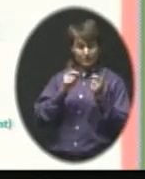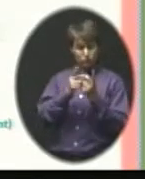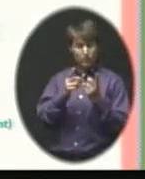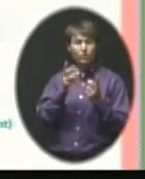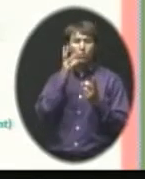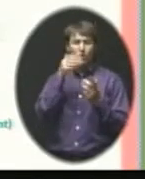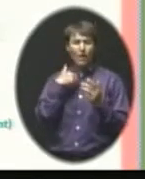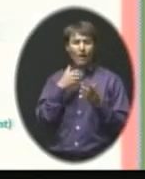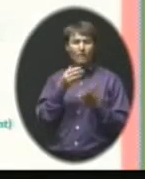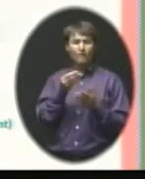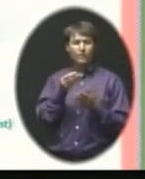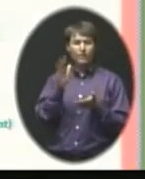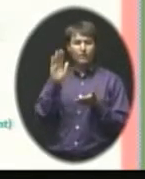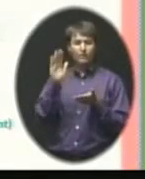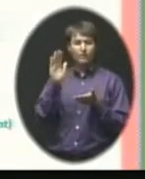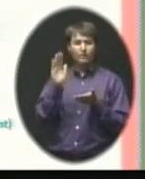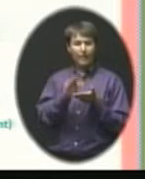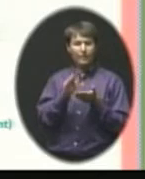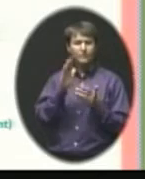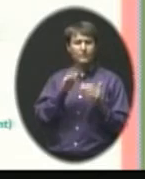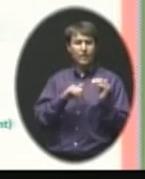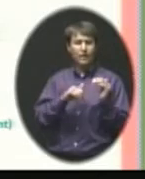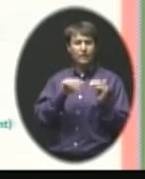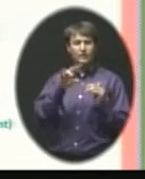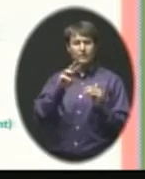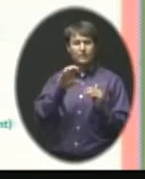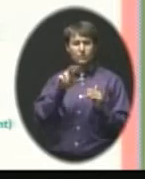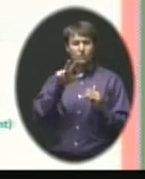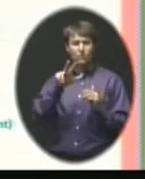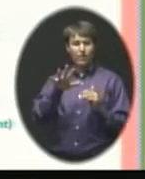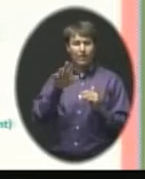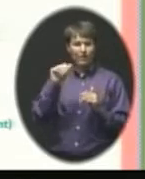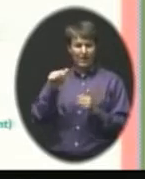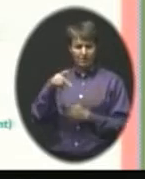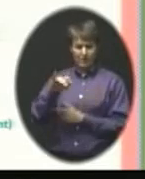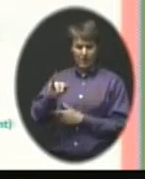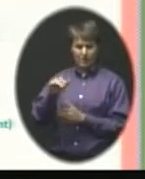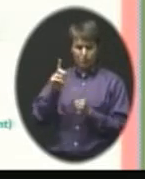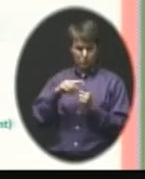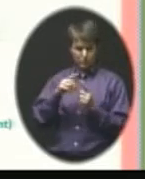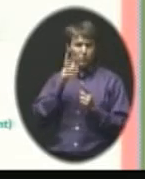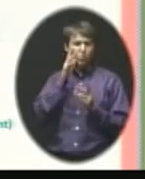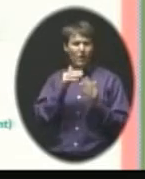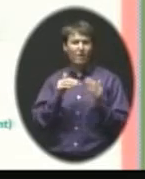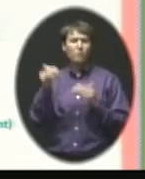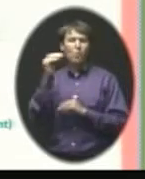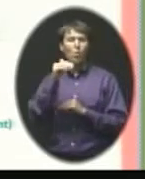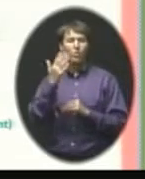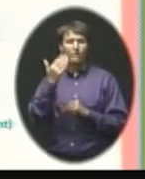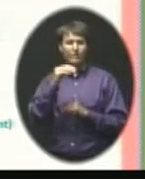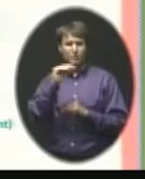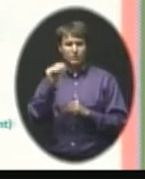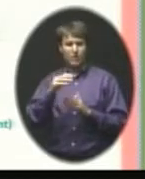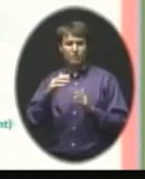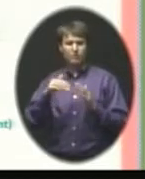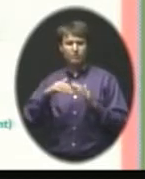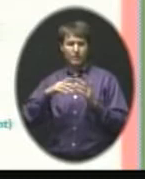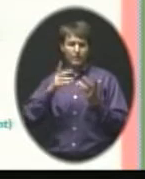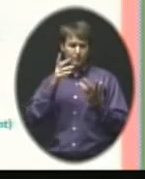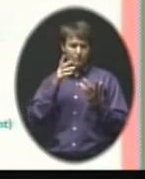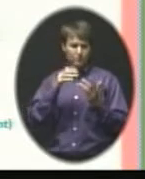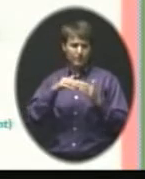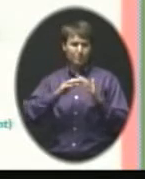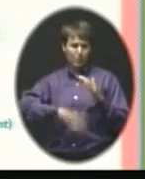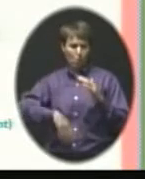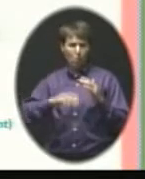have fewer than 635 API points, and you'd have more than 15% below proficient. We know that's not